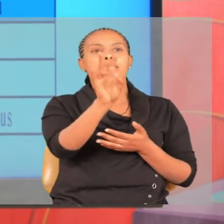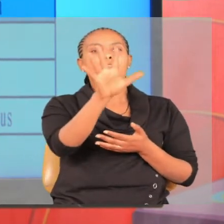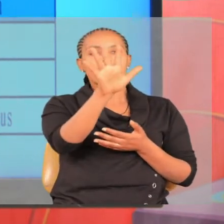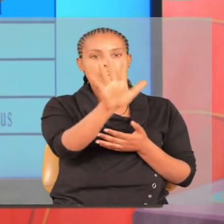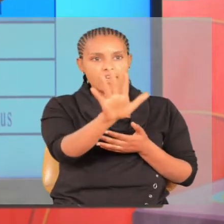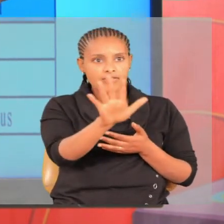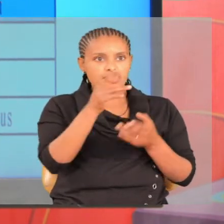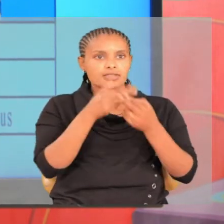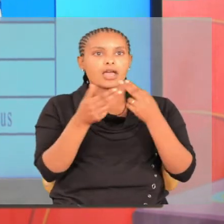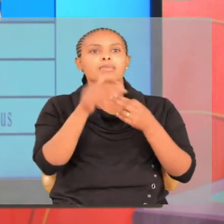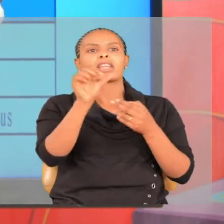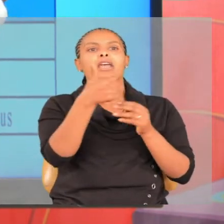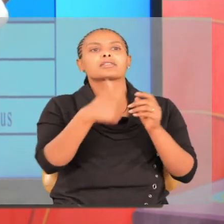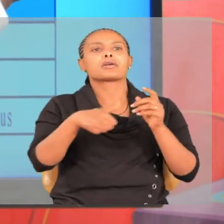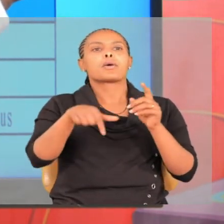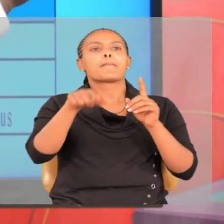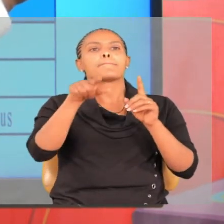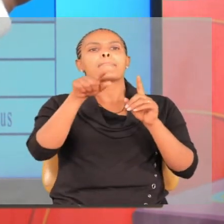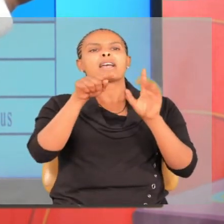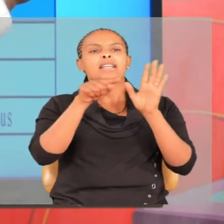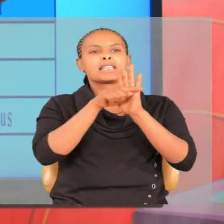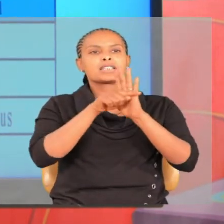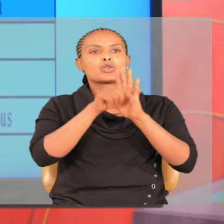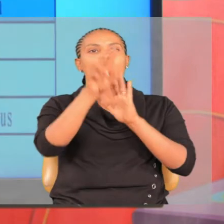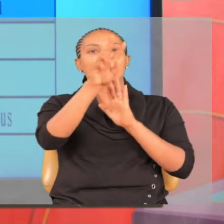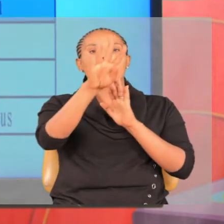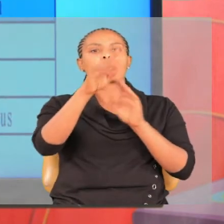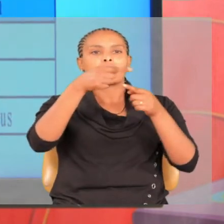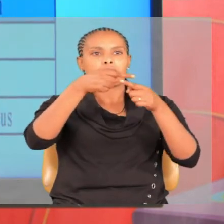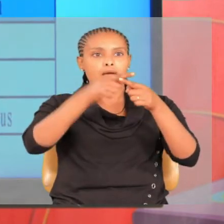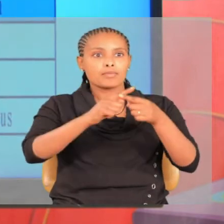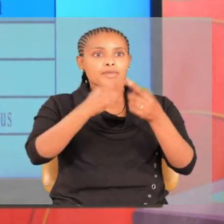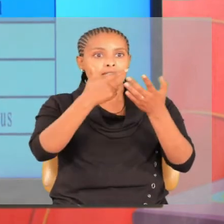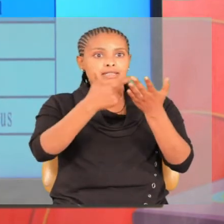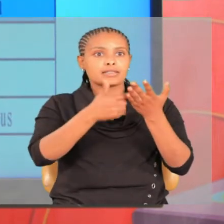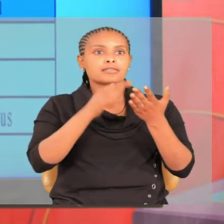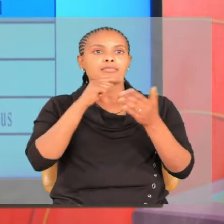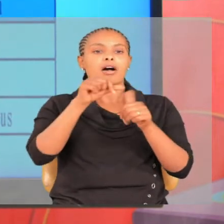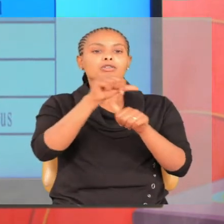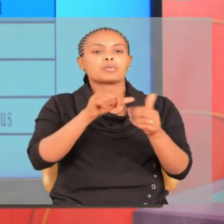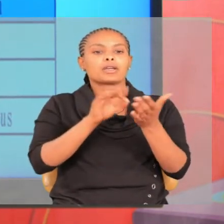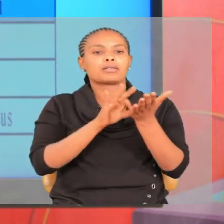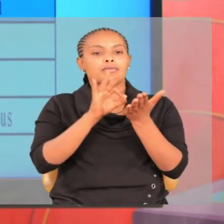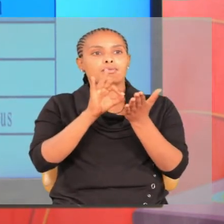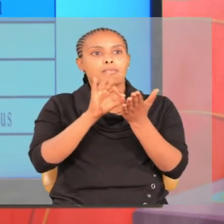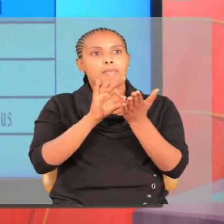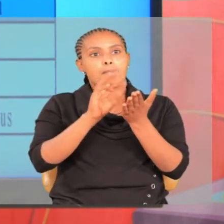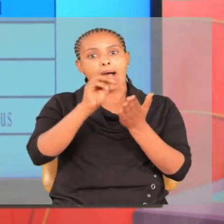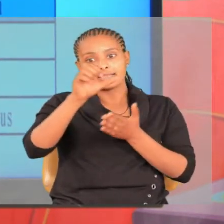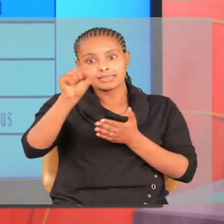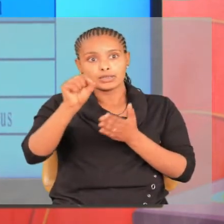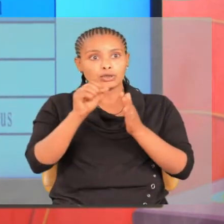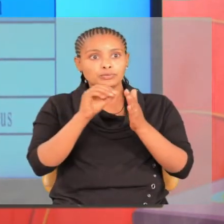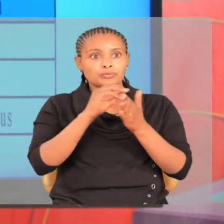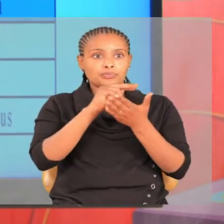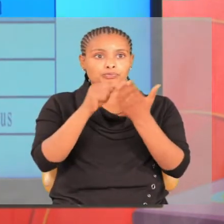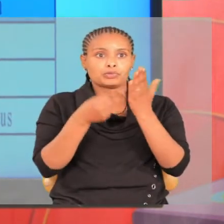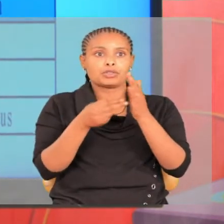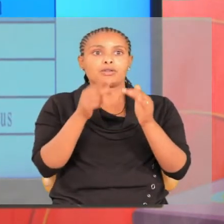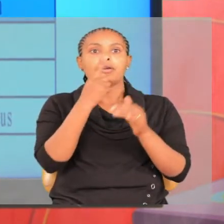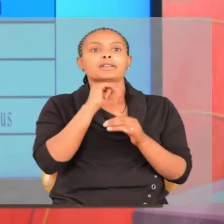1.675 times 10 raised to minus 24 gram. This in atomic mass unit is 1.